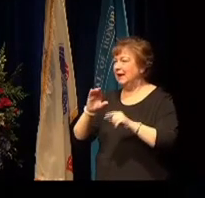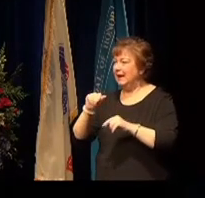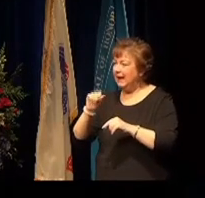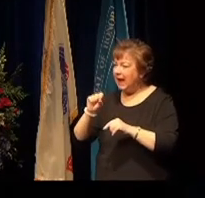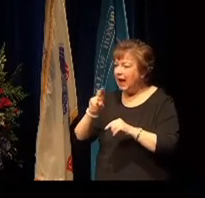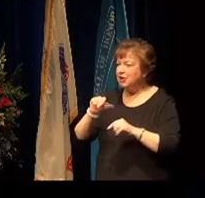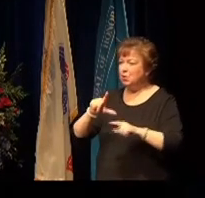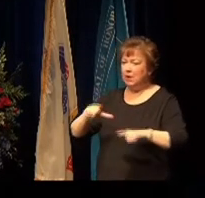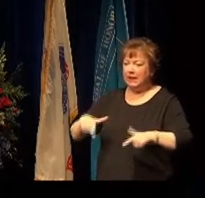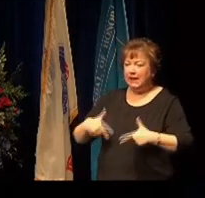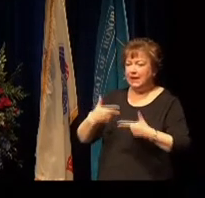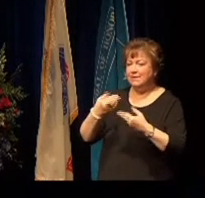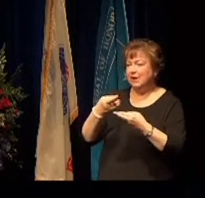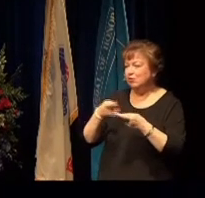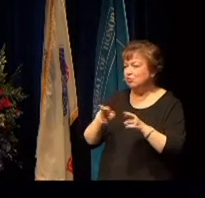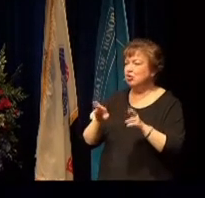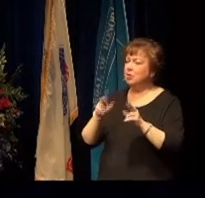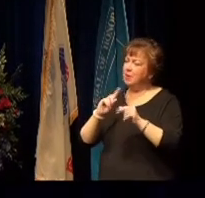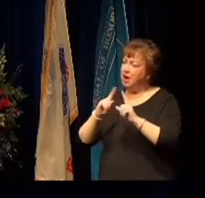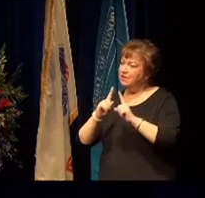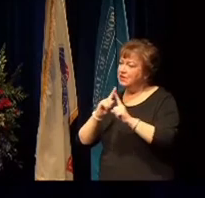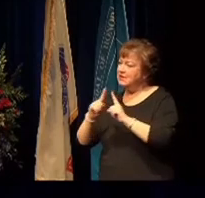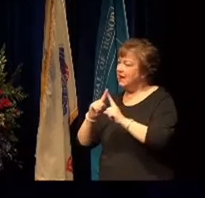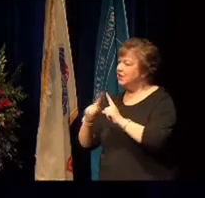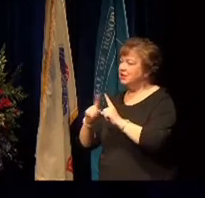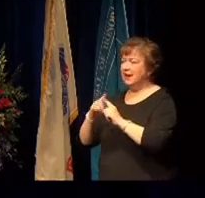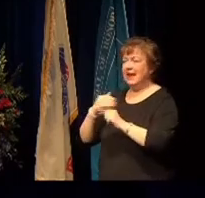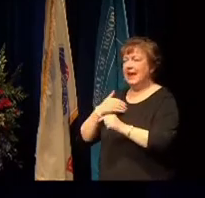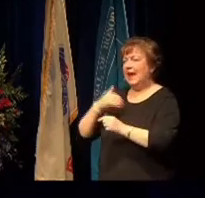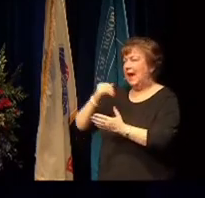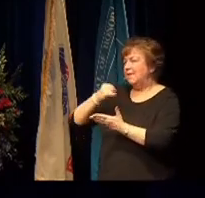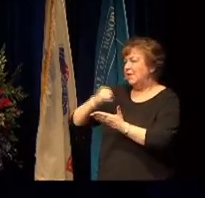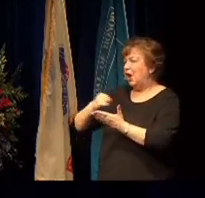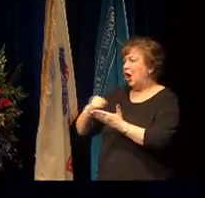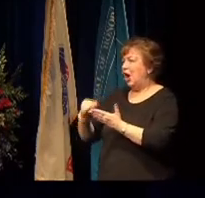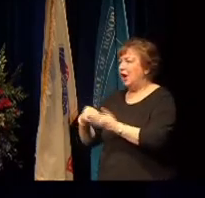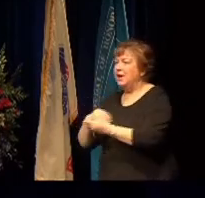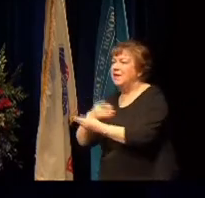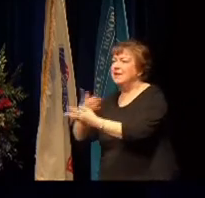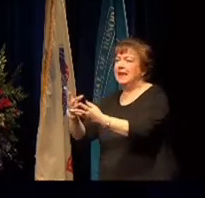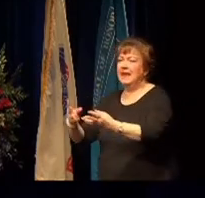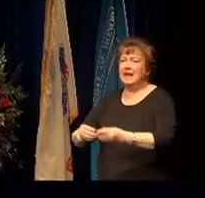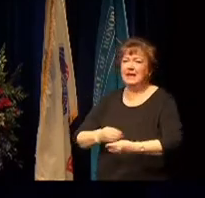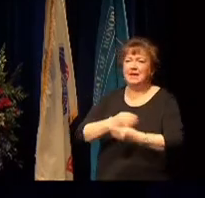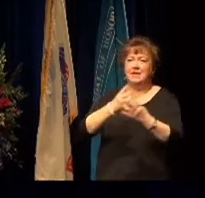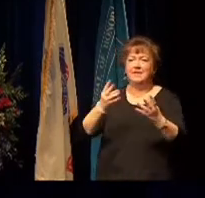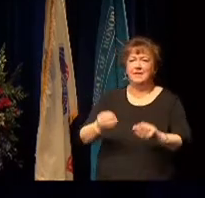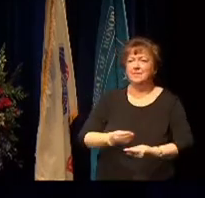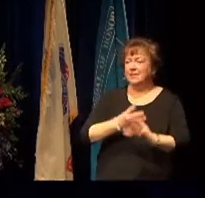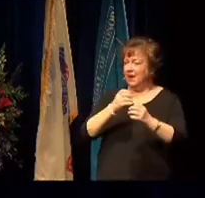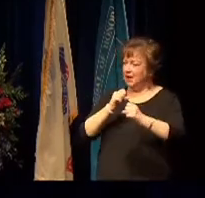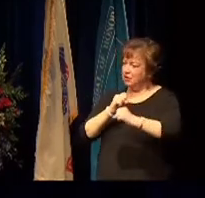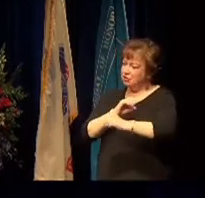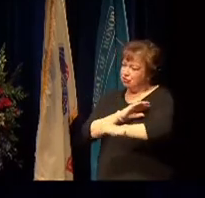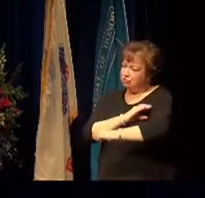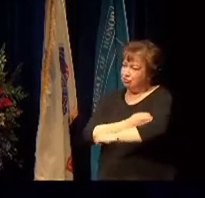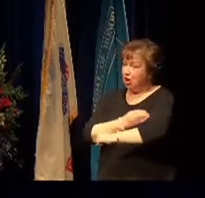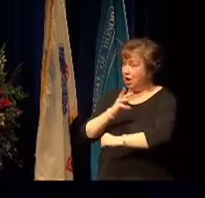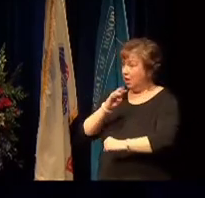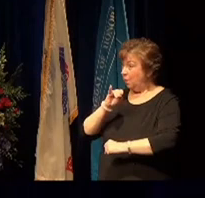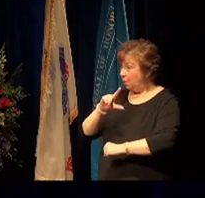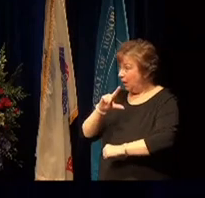of giving back in full display. His willpower was evidence of just how strong this man